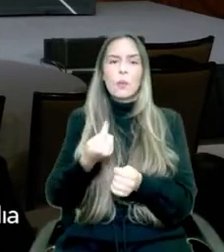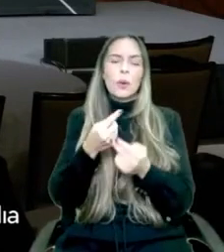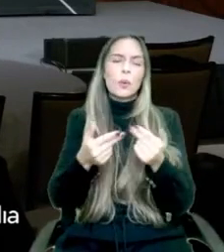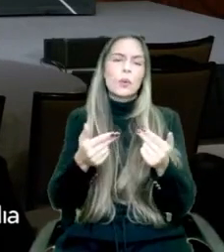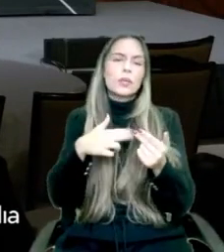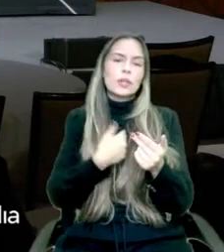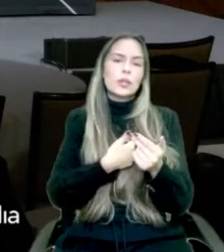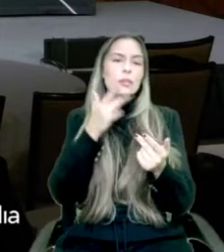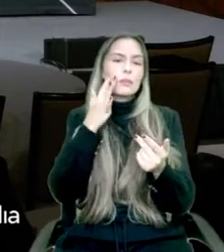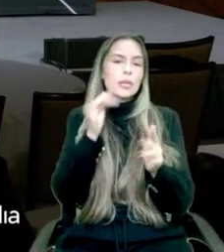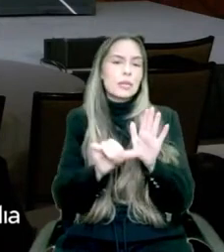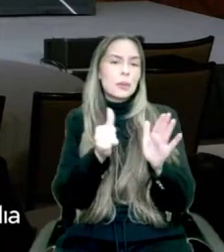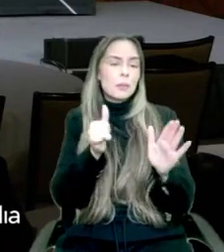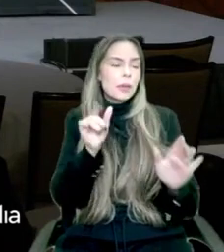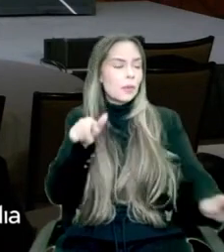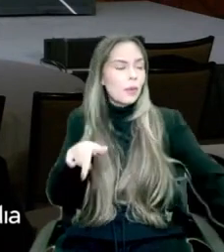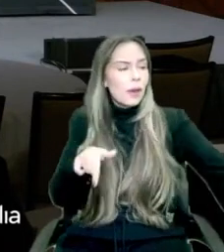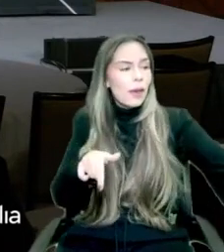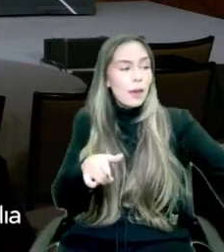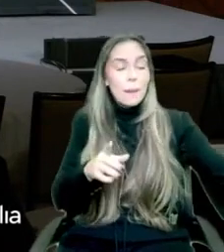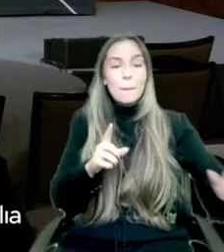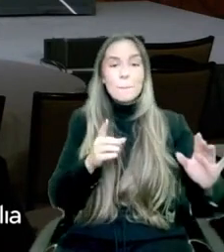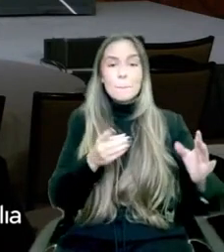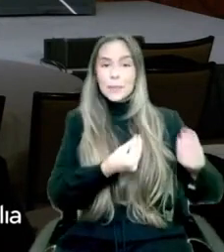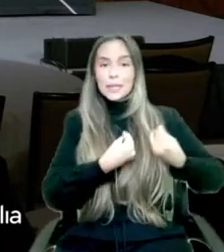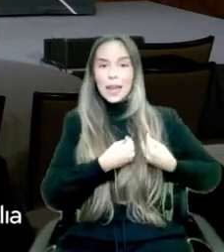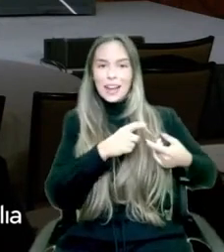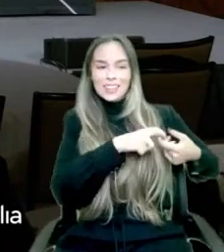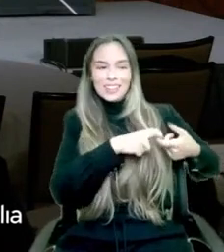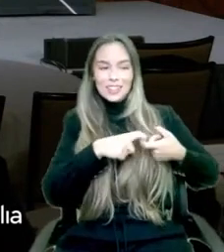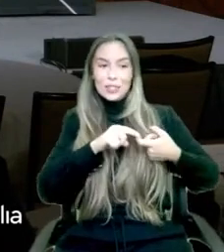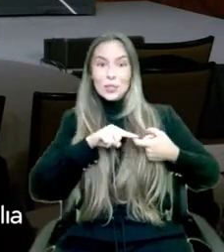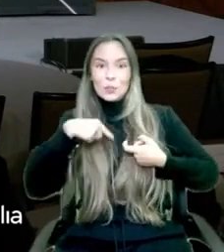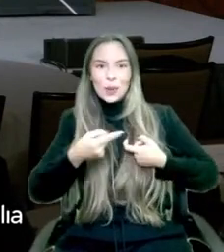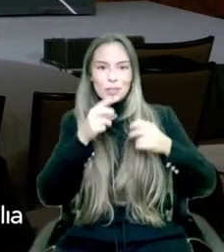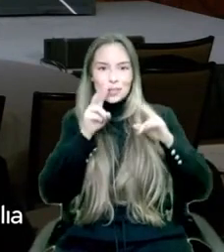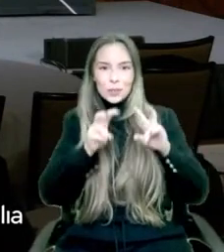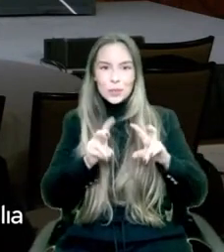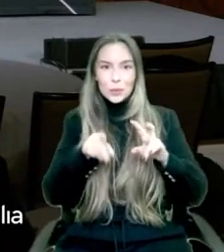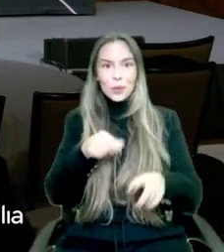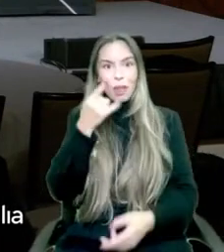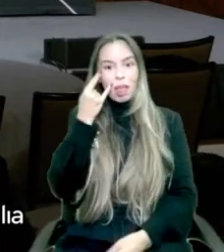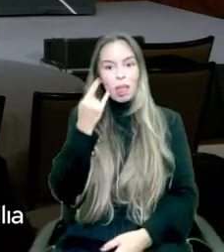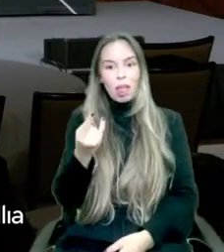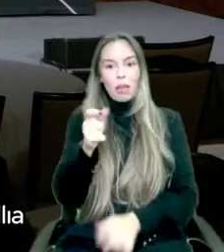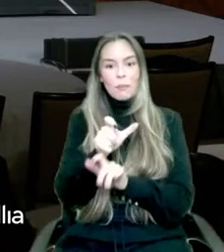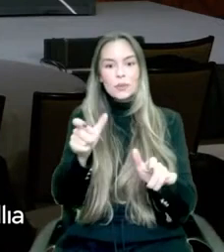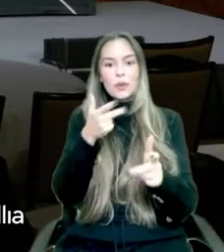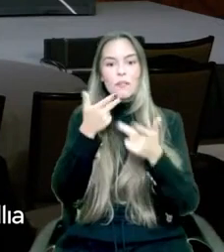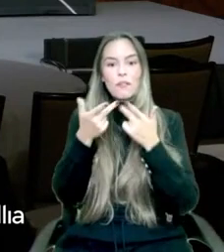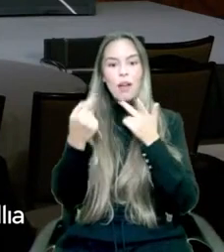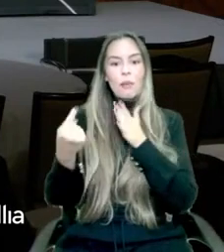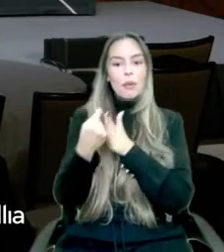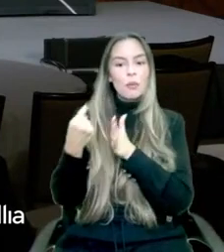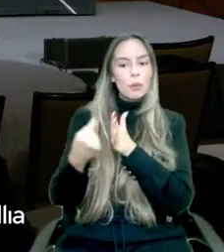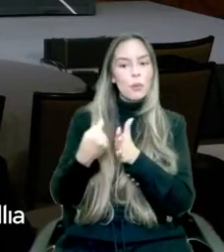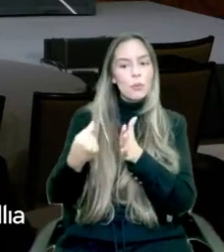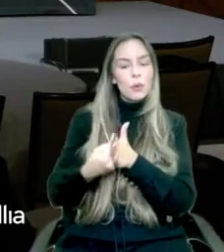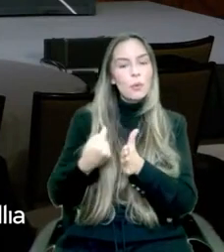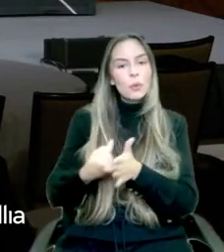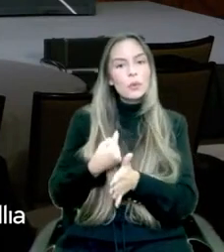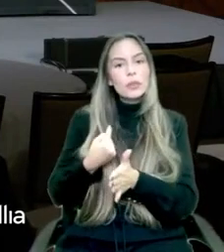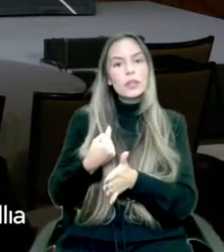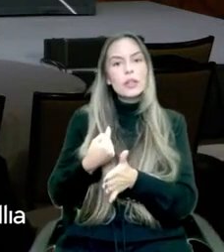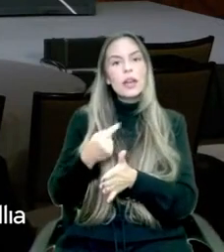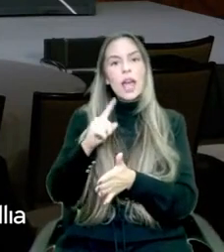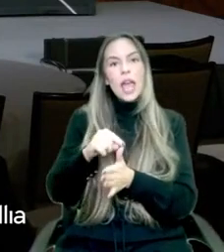to my next point, which is, it's very tempting, and I hear a lot of people asking, it's tempting to say, there's generative AI,